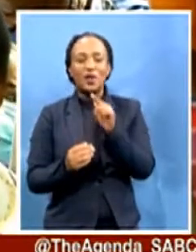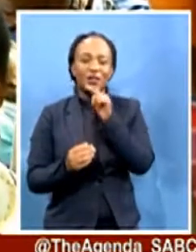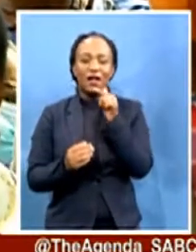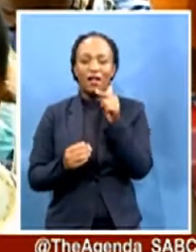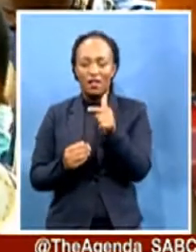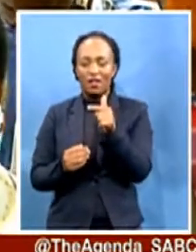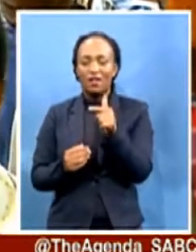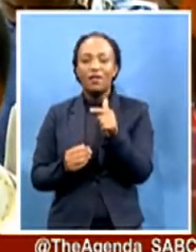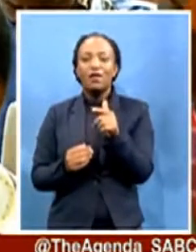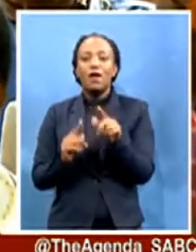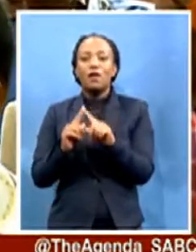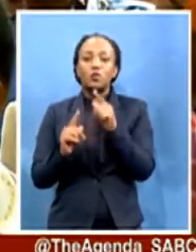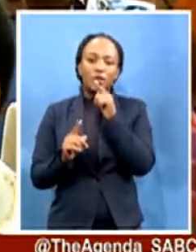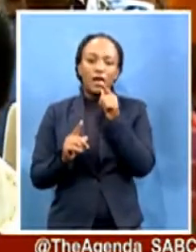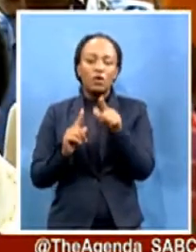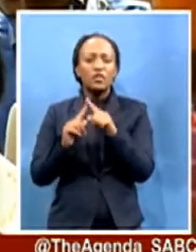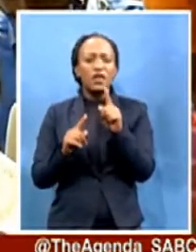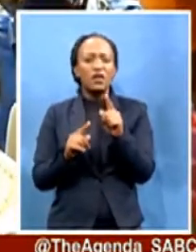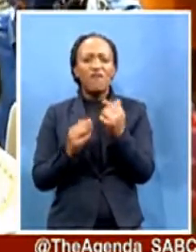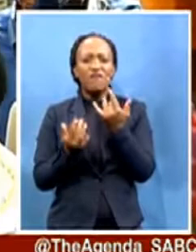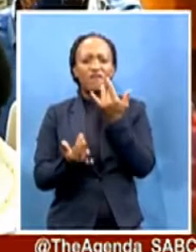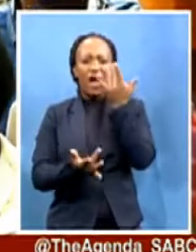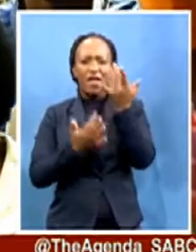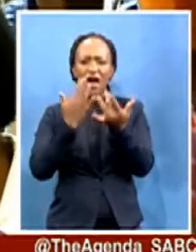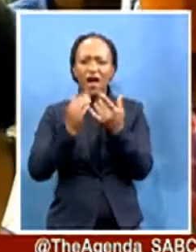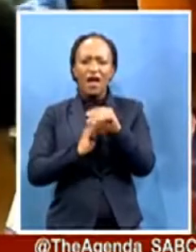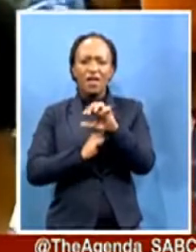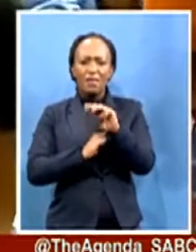extinguishers? In this case, they were there. Where was the fire